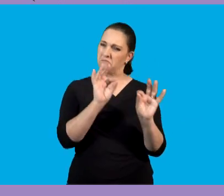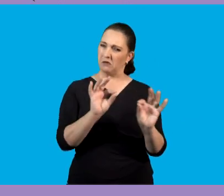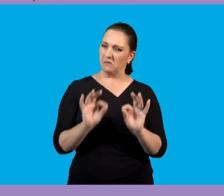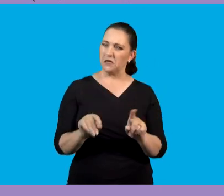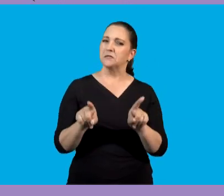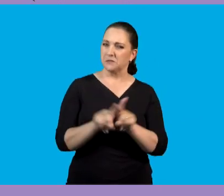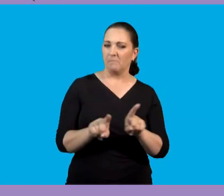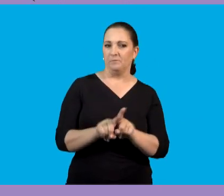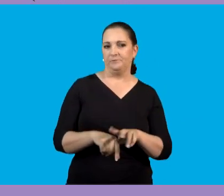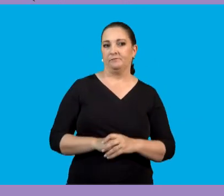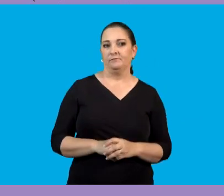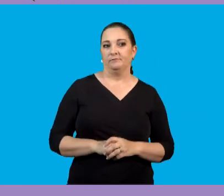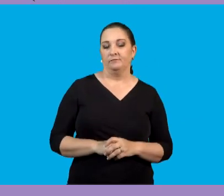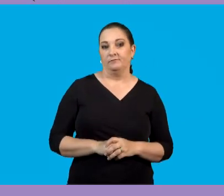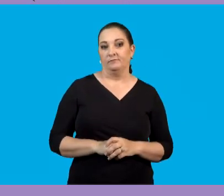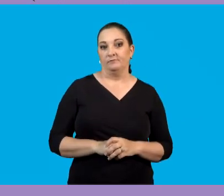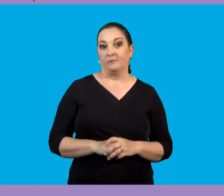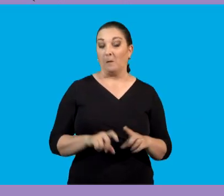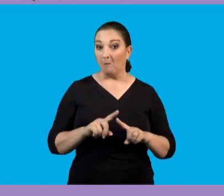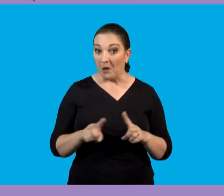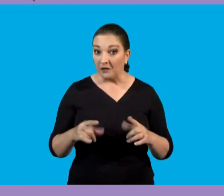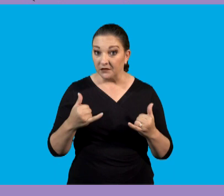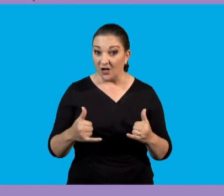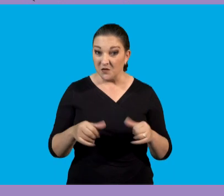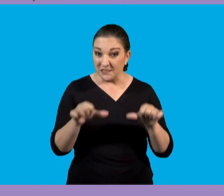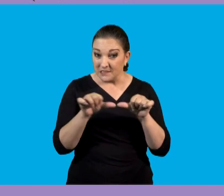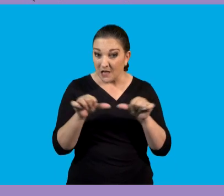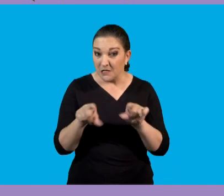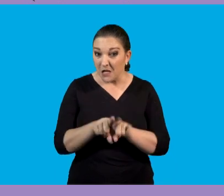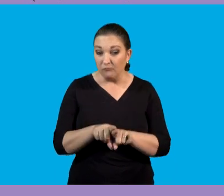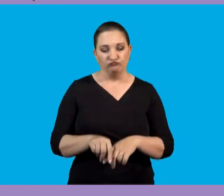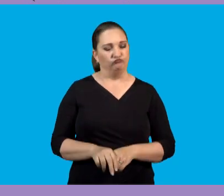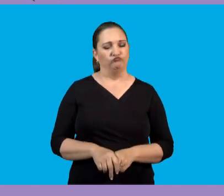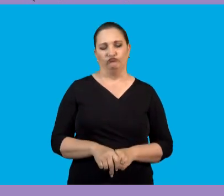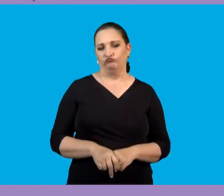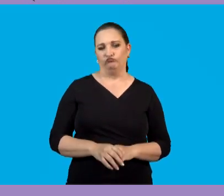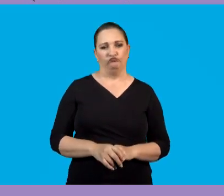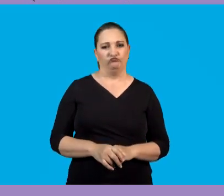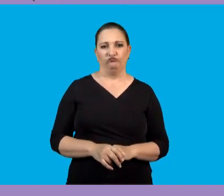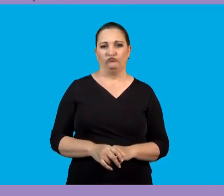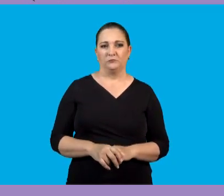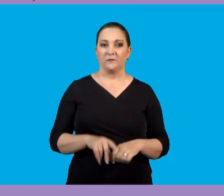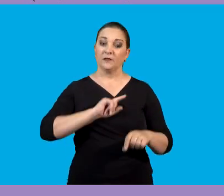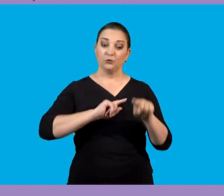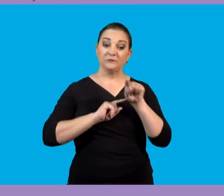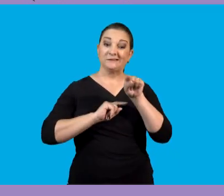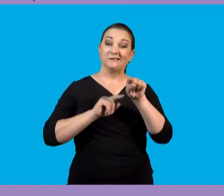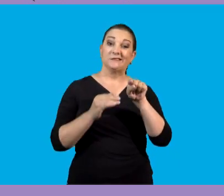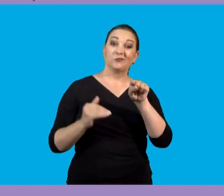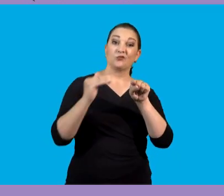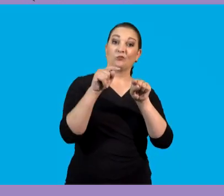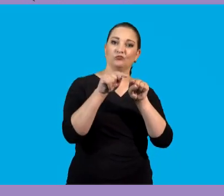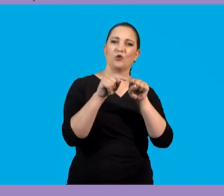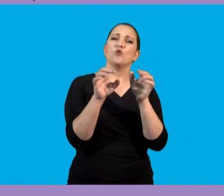be exactly the same shape, but they are not the same size. As we can see that this top one is